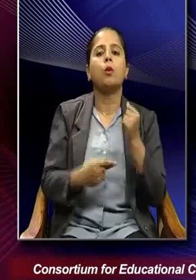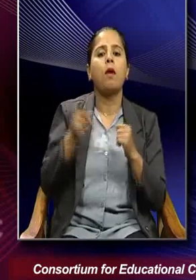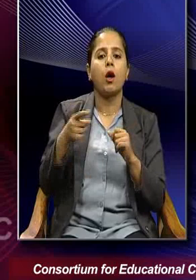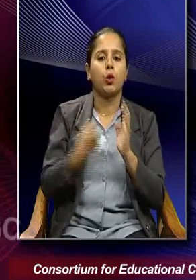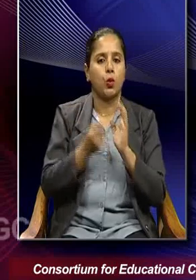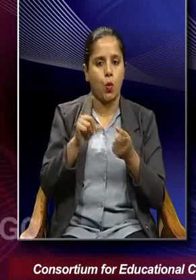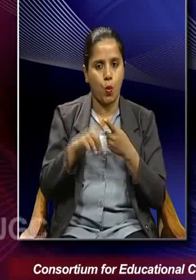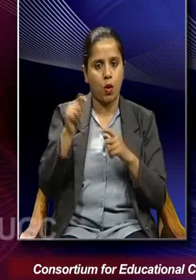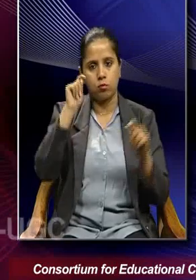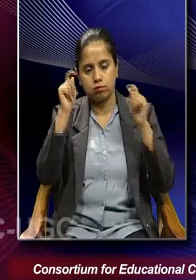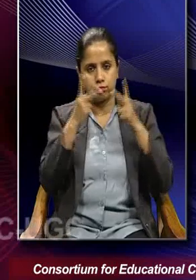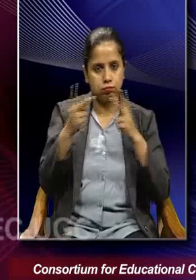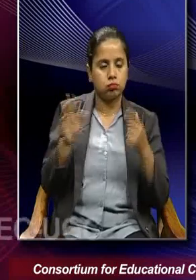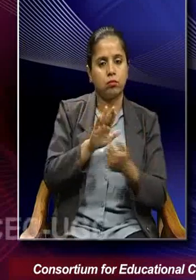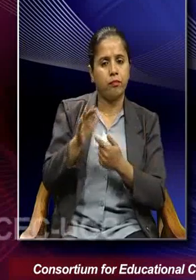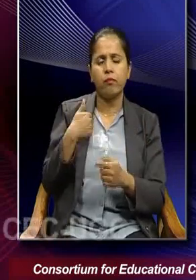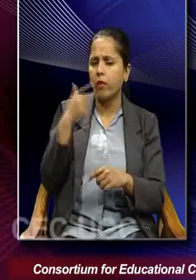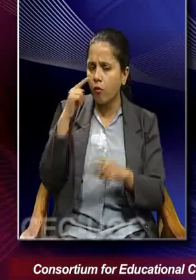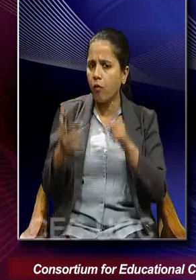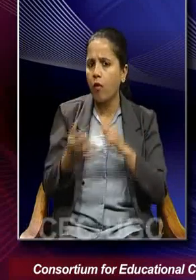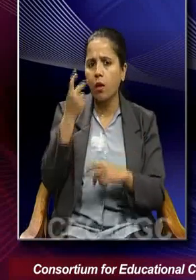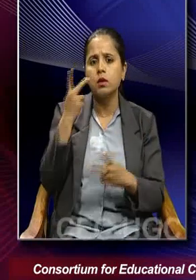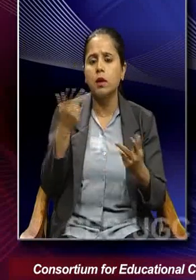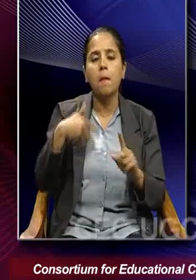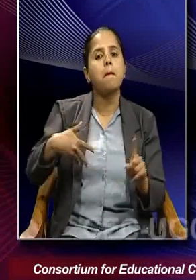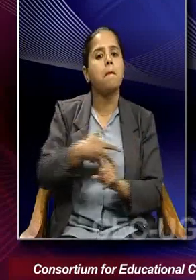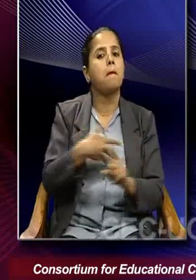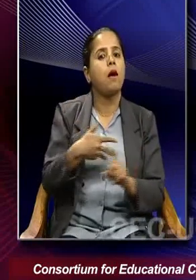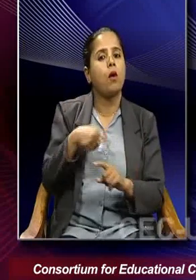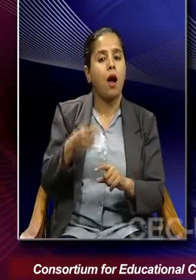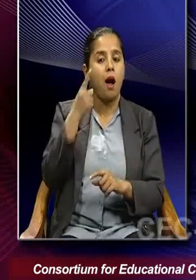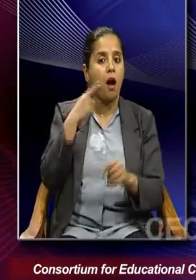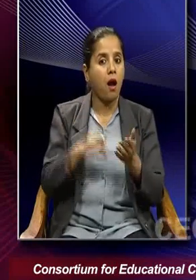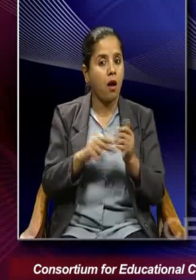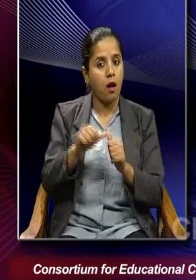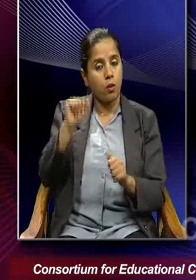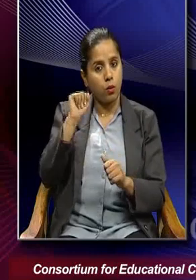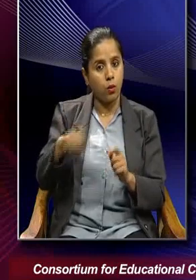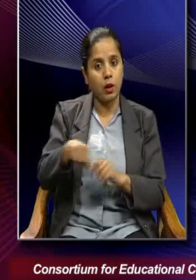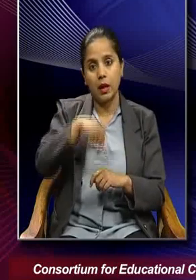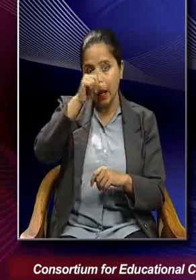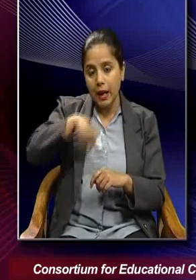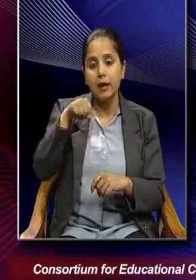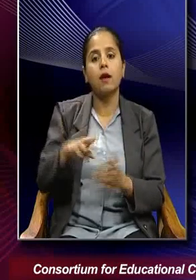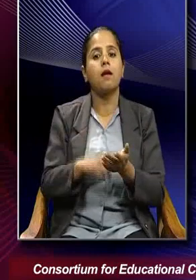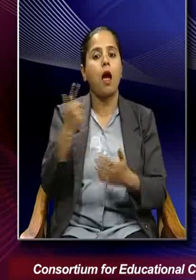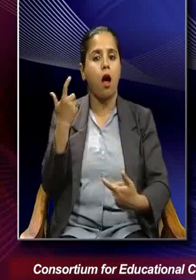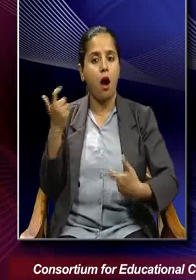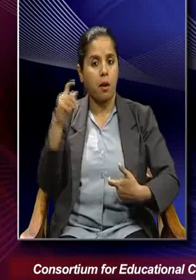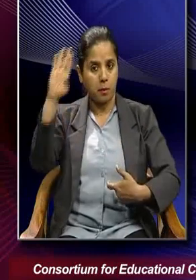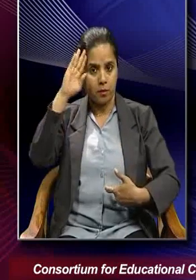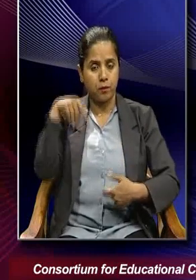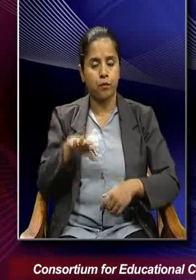So we find that the background of INA, the background of the Indian National Army or the Azad